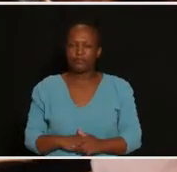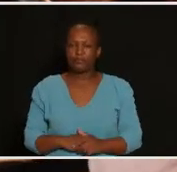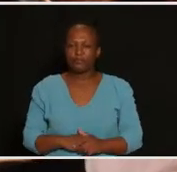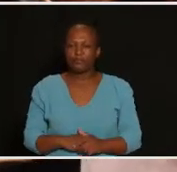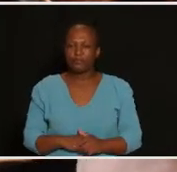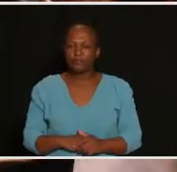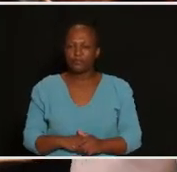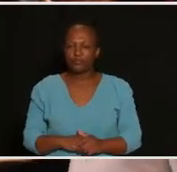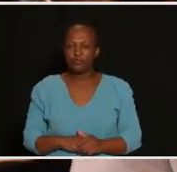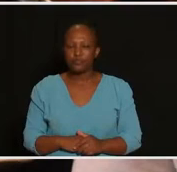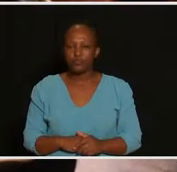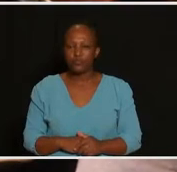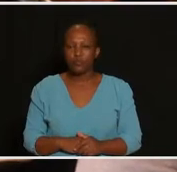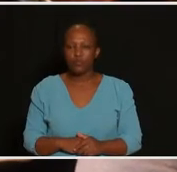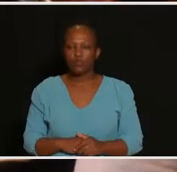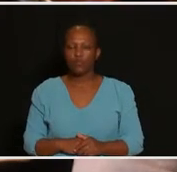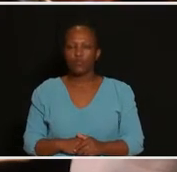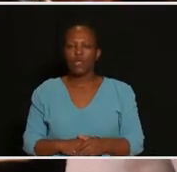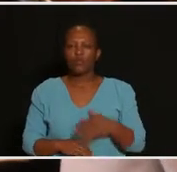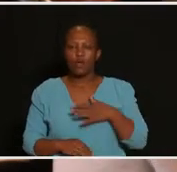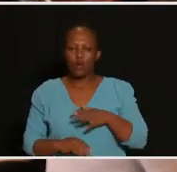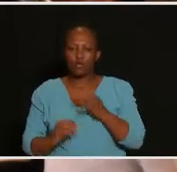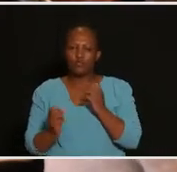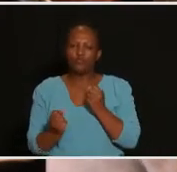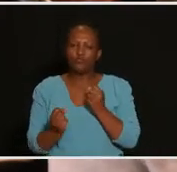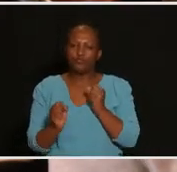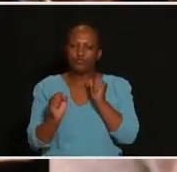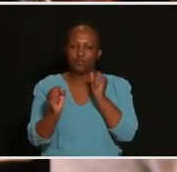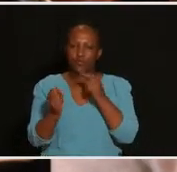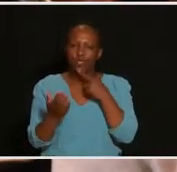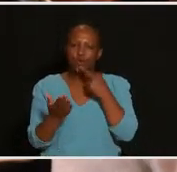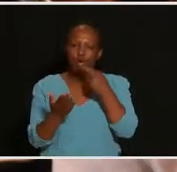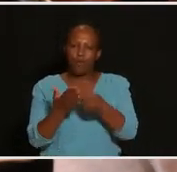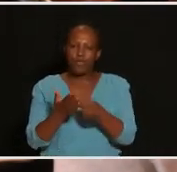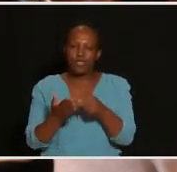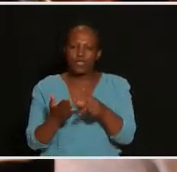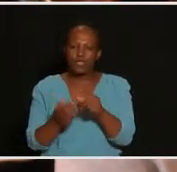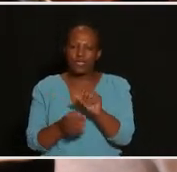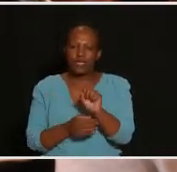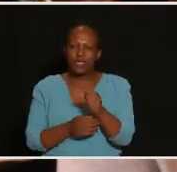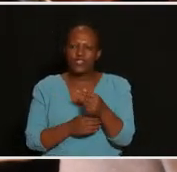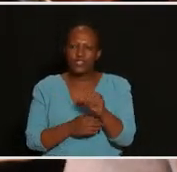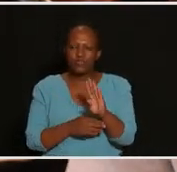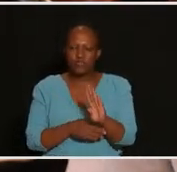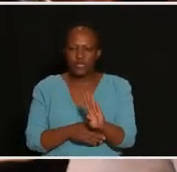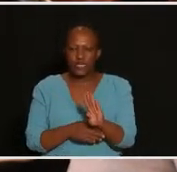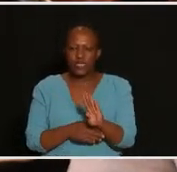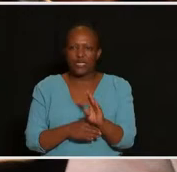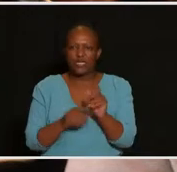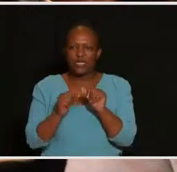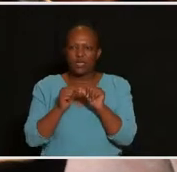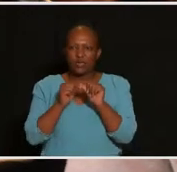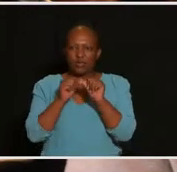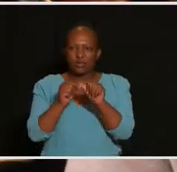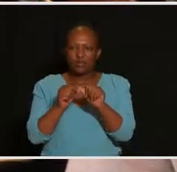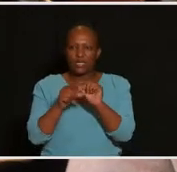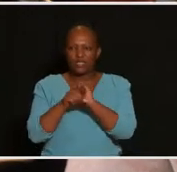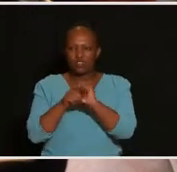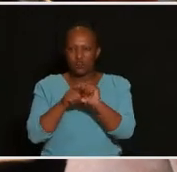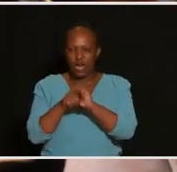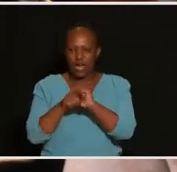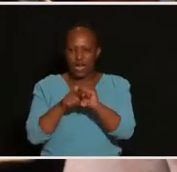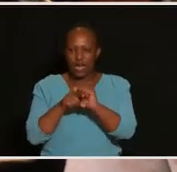I would also like to make the recommendation that uh we take sgps on continuous training